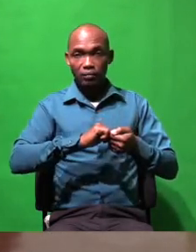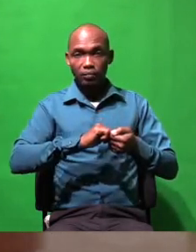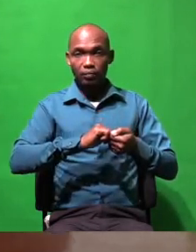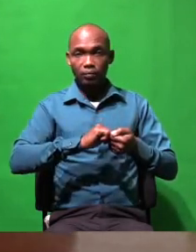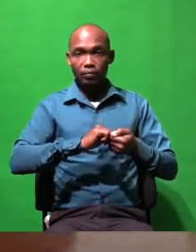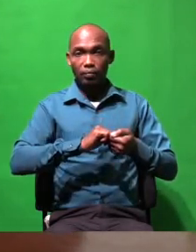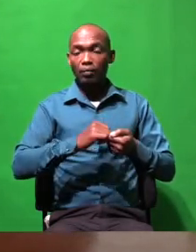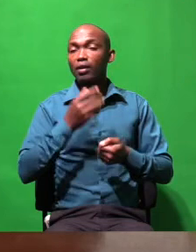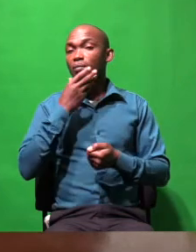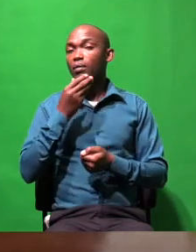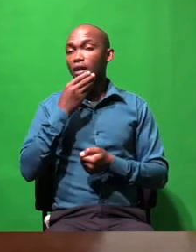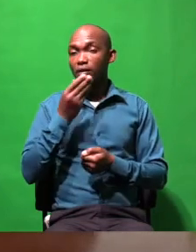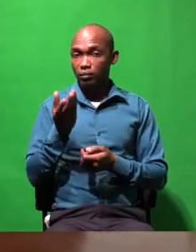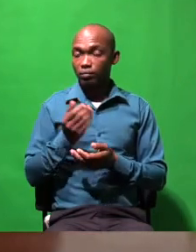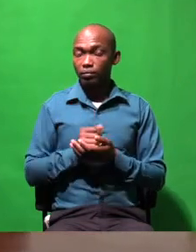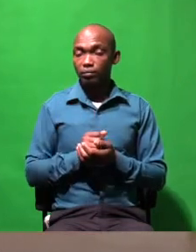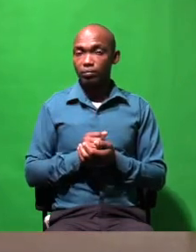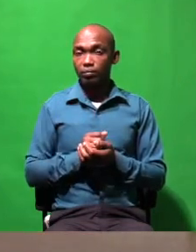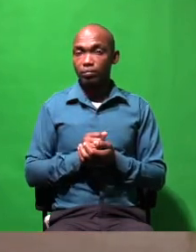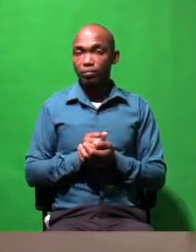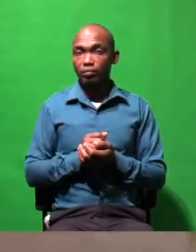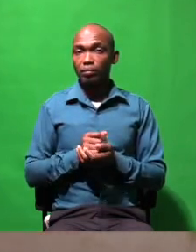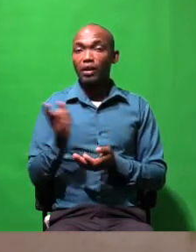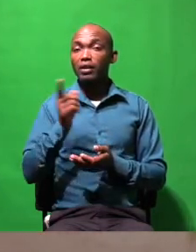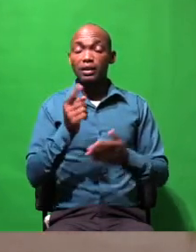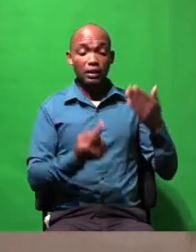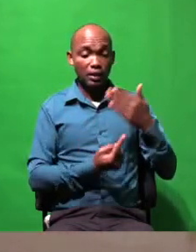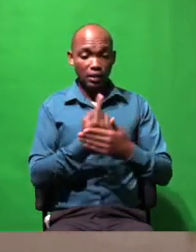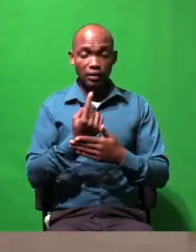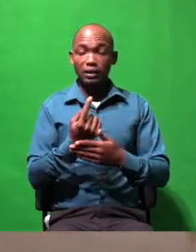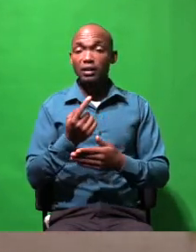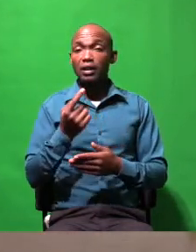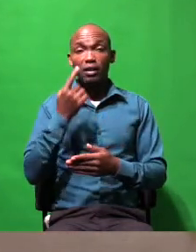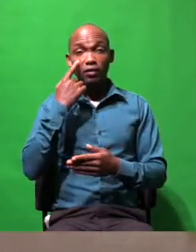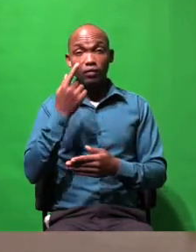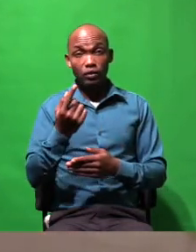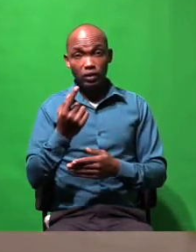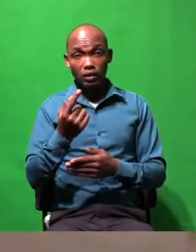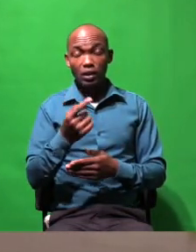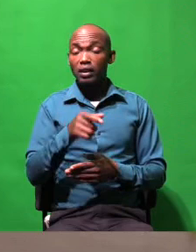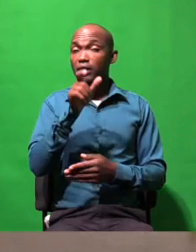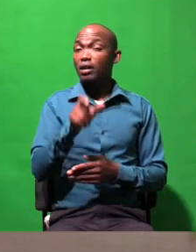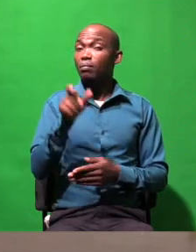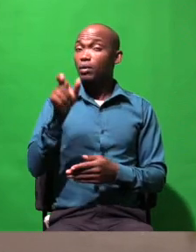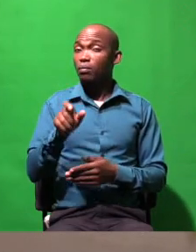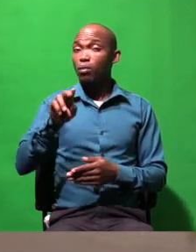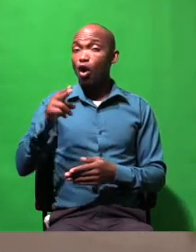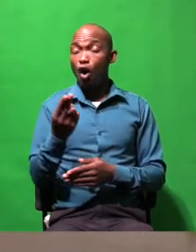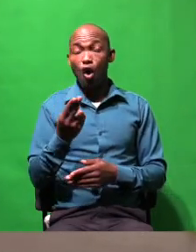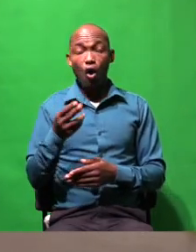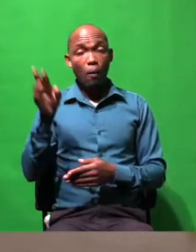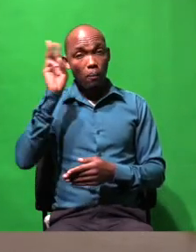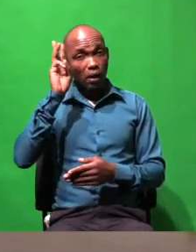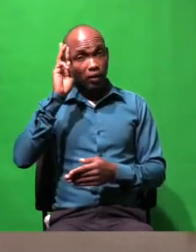affected male. So this is the result. If you see, the people or the parents